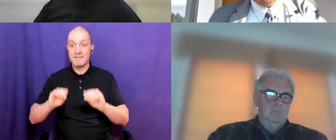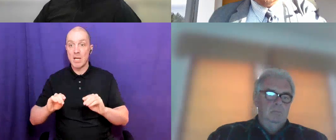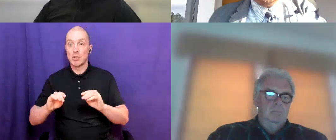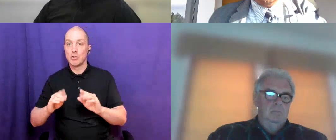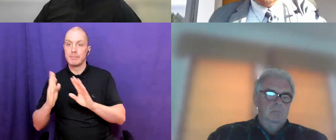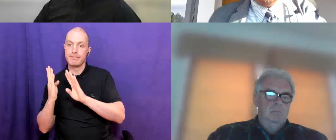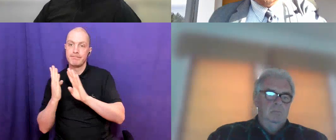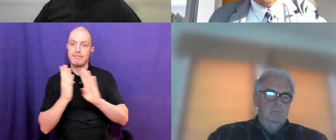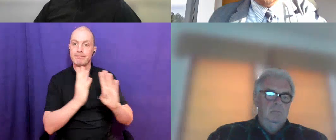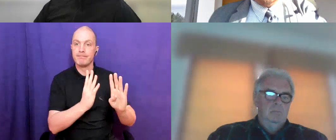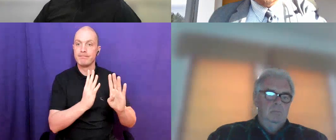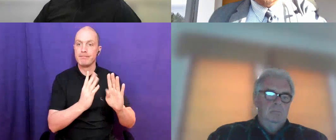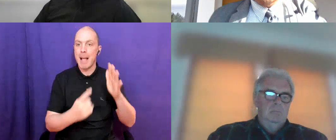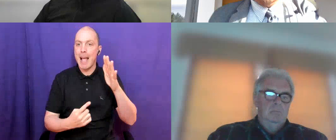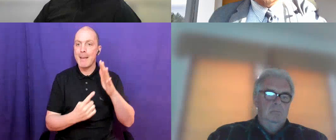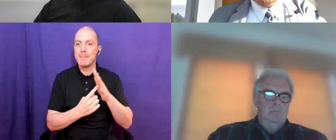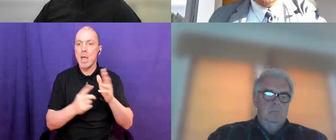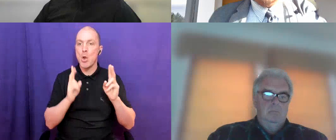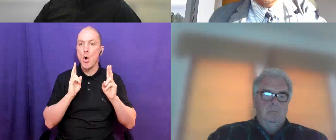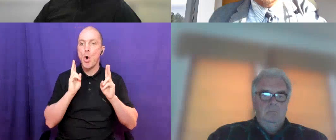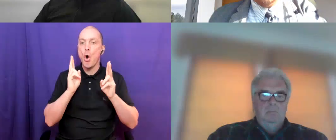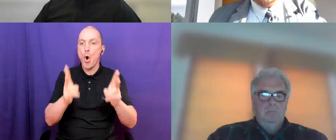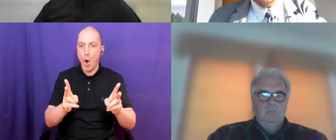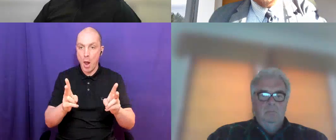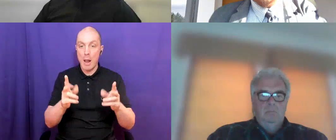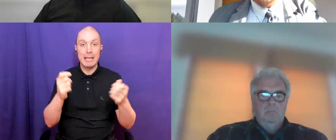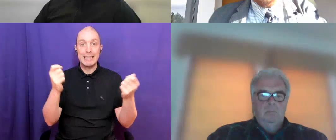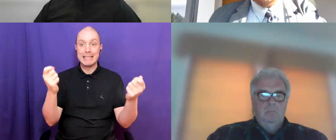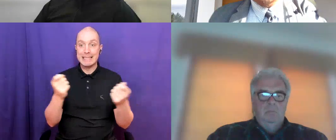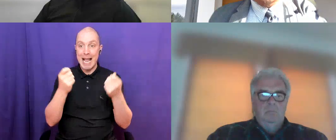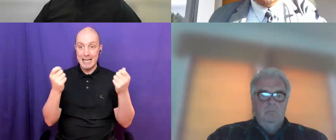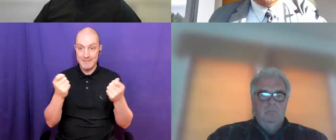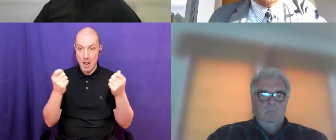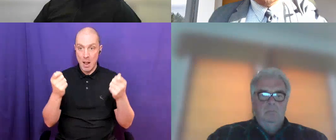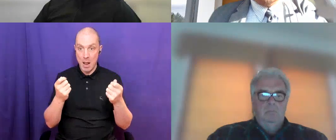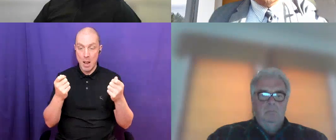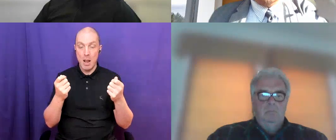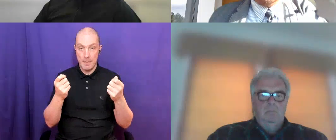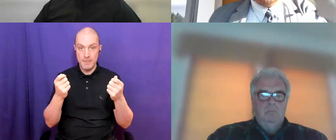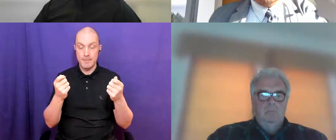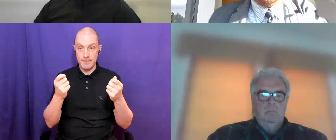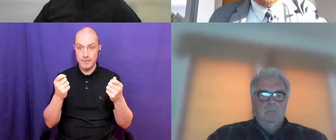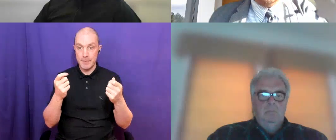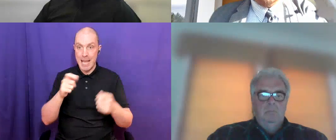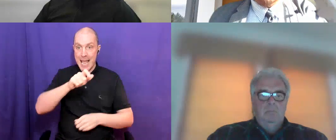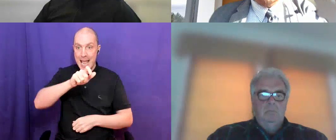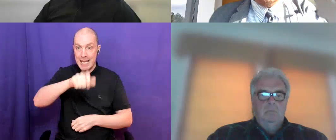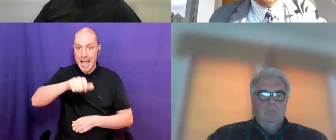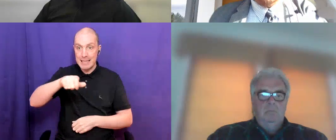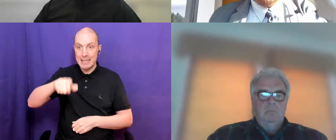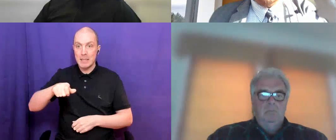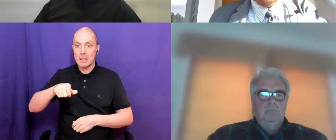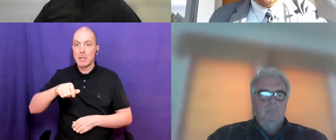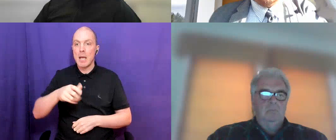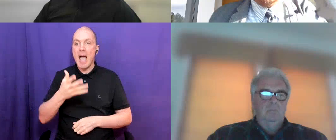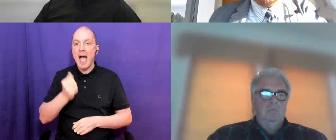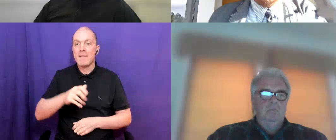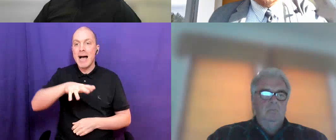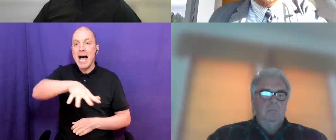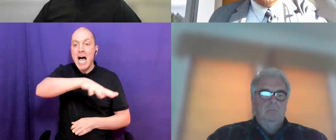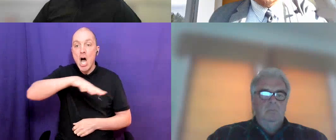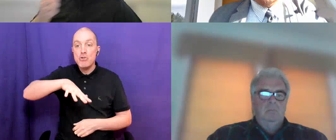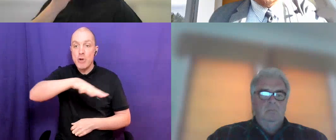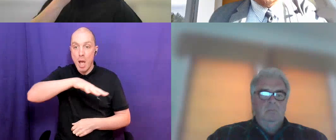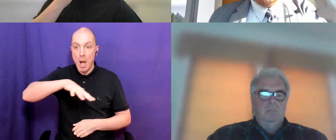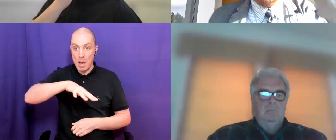part of the hall, and successful candidates will be directed to the successful candidate area, where we will be able